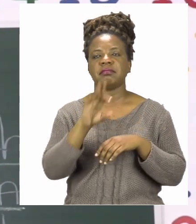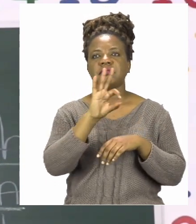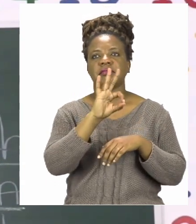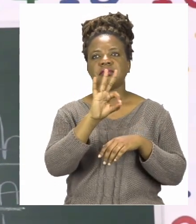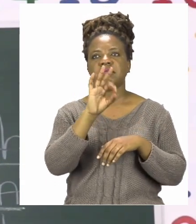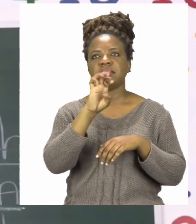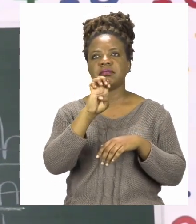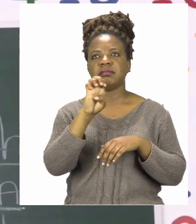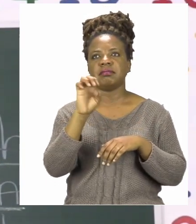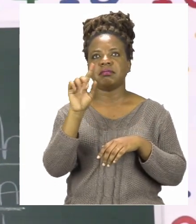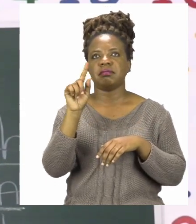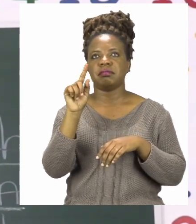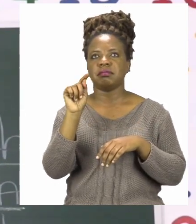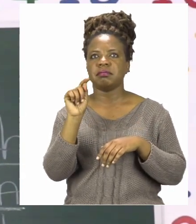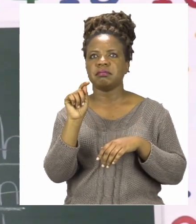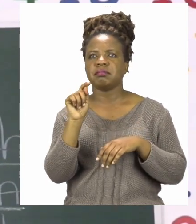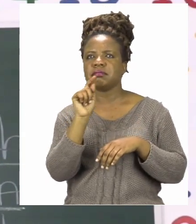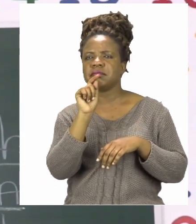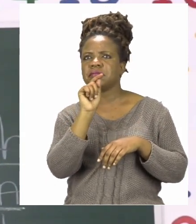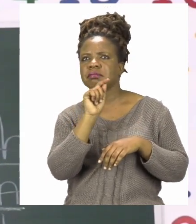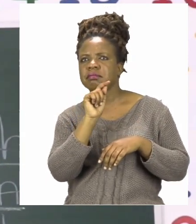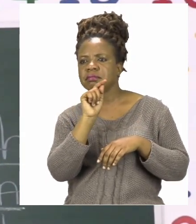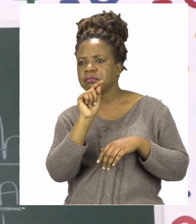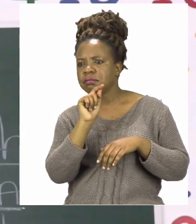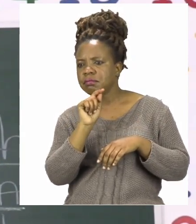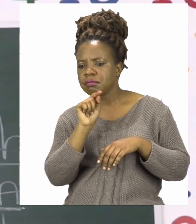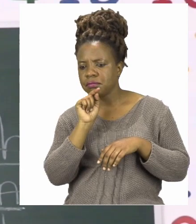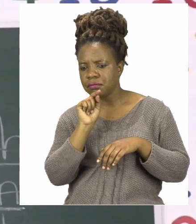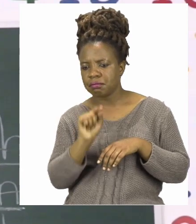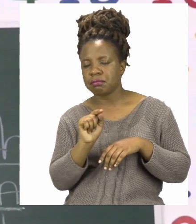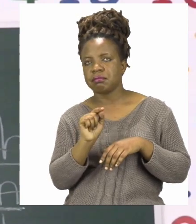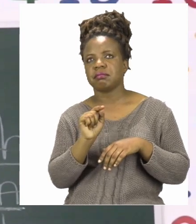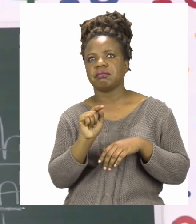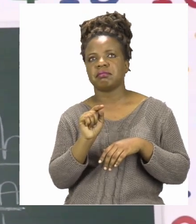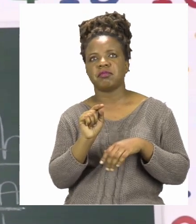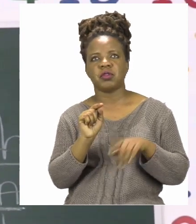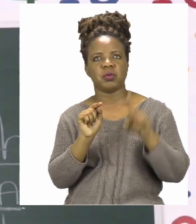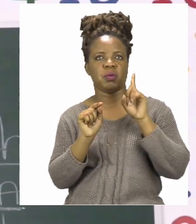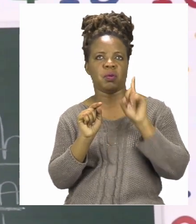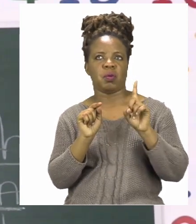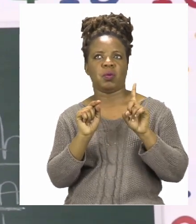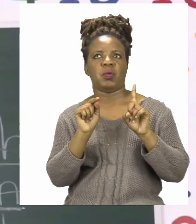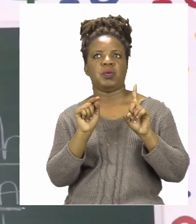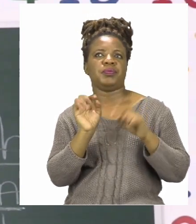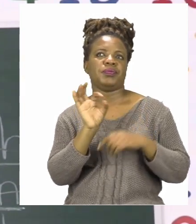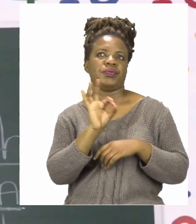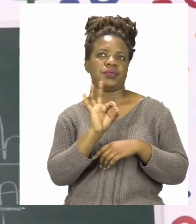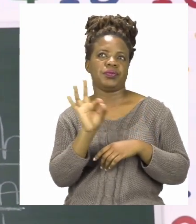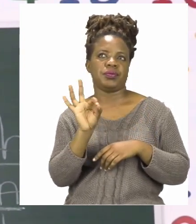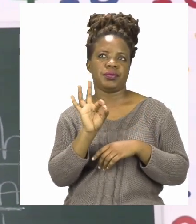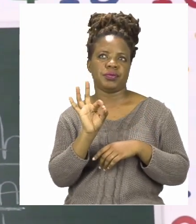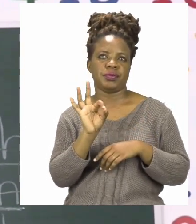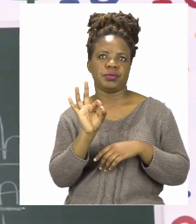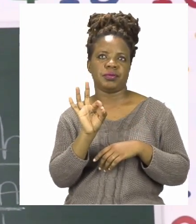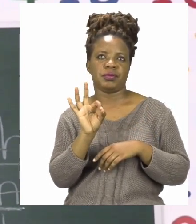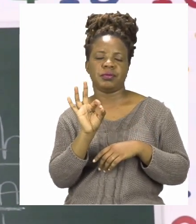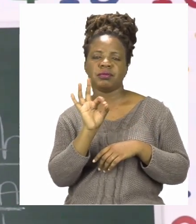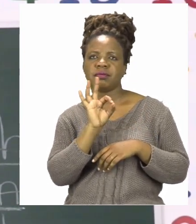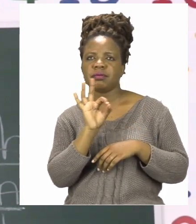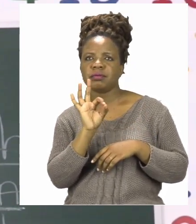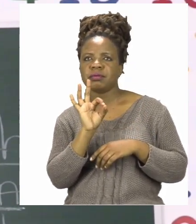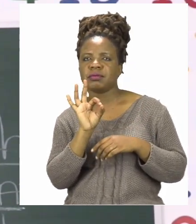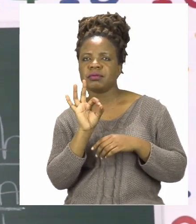F. And it looks like on this one we only have one F. If we check carefully, we have our